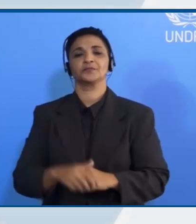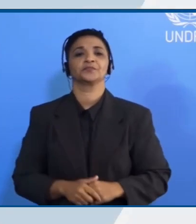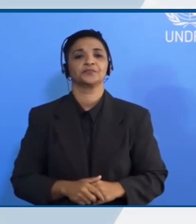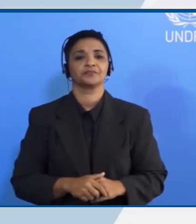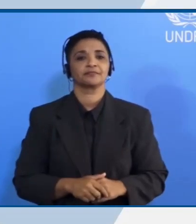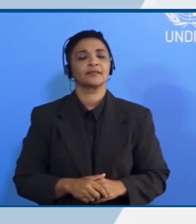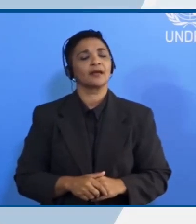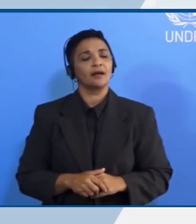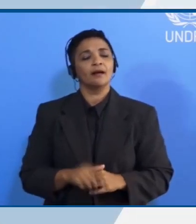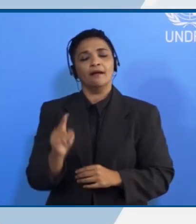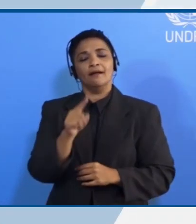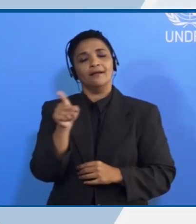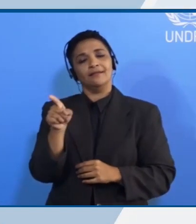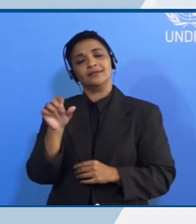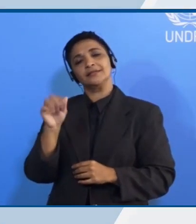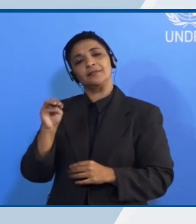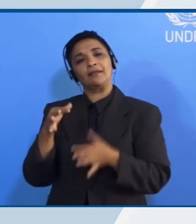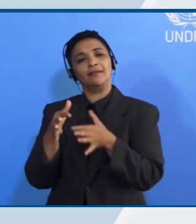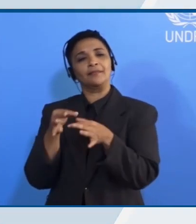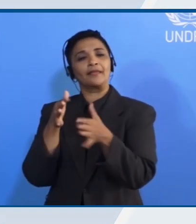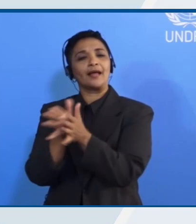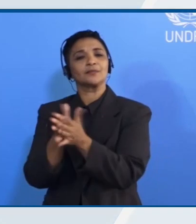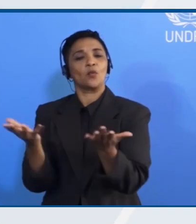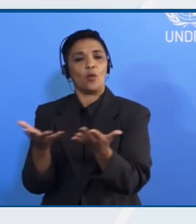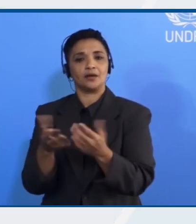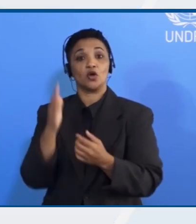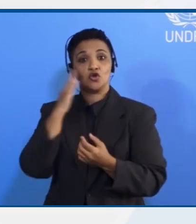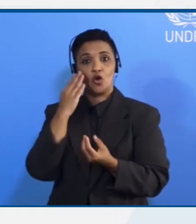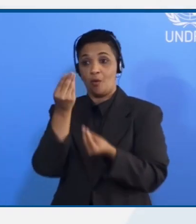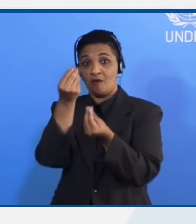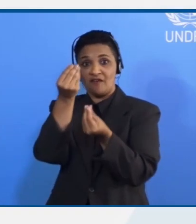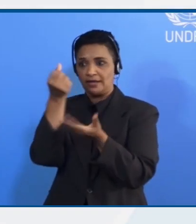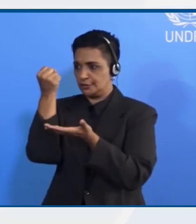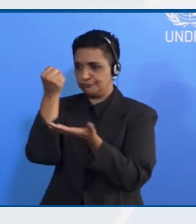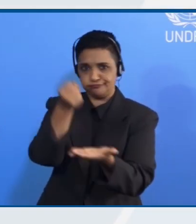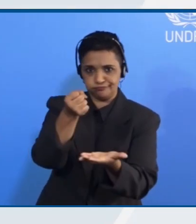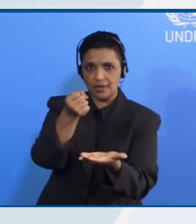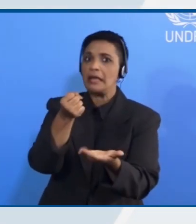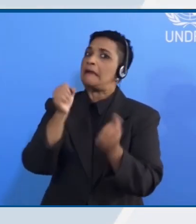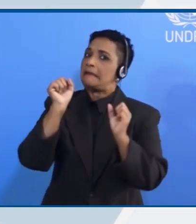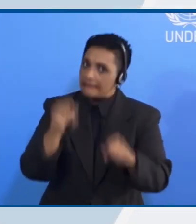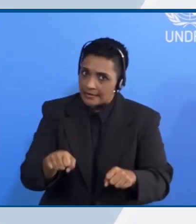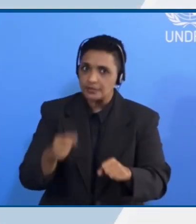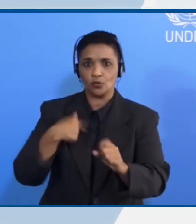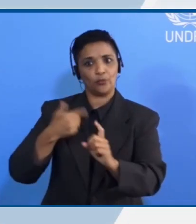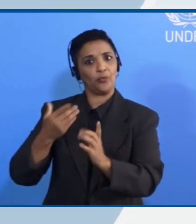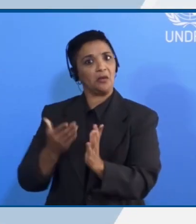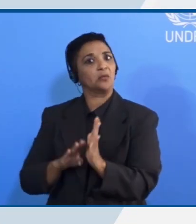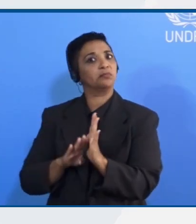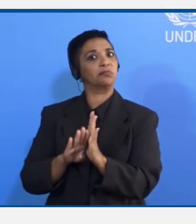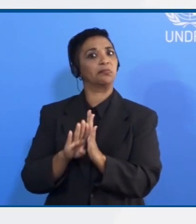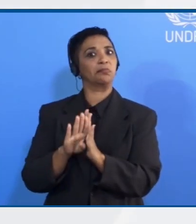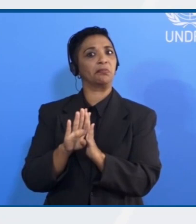was explaining, because Sami was explaining the supply of finance, right? That there's really progress made in making finance